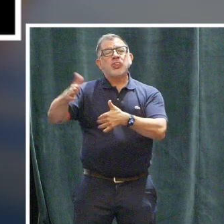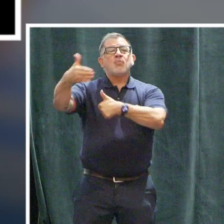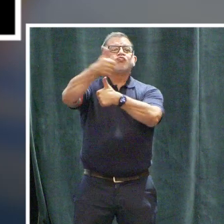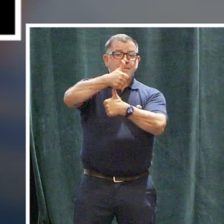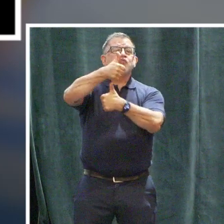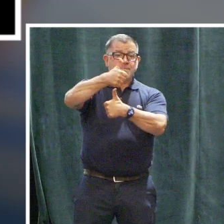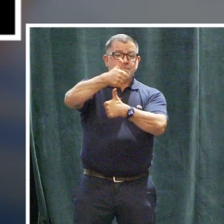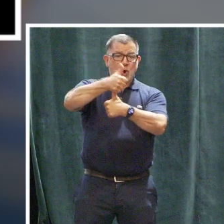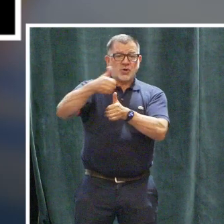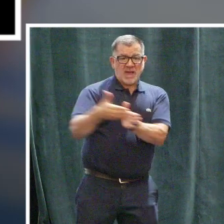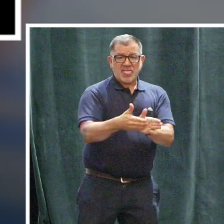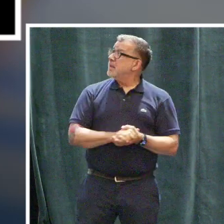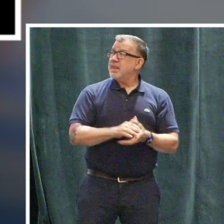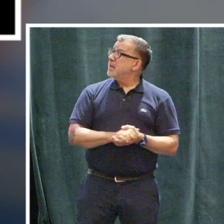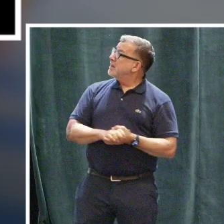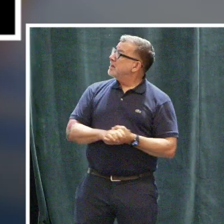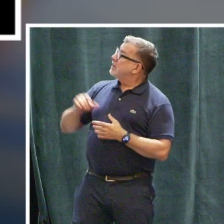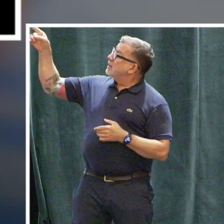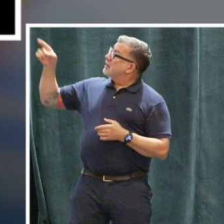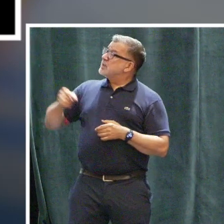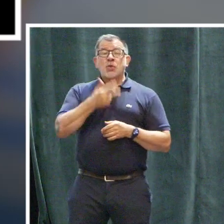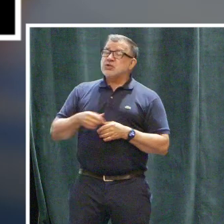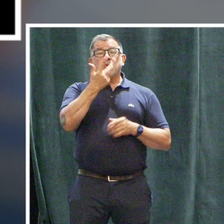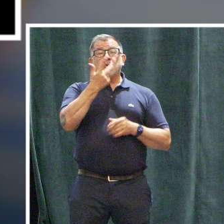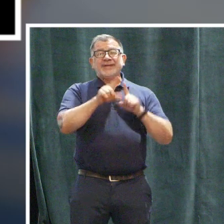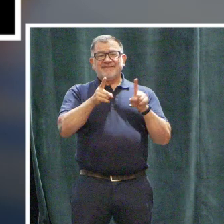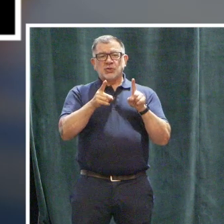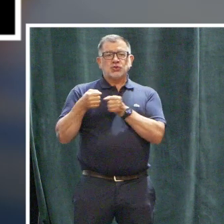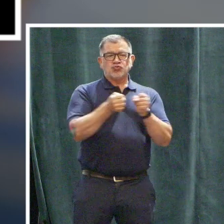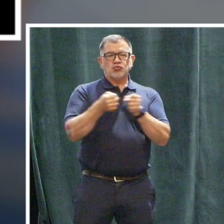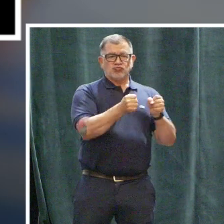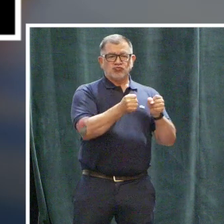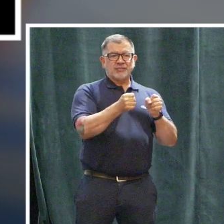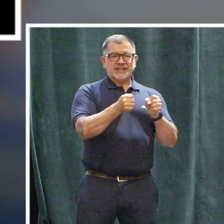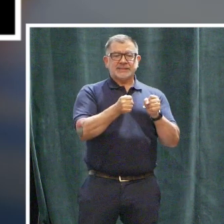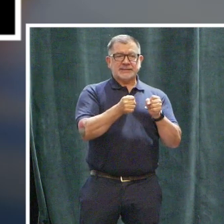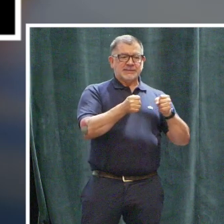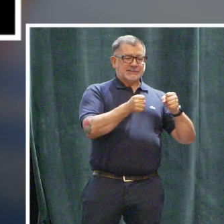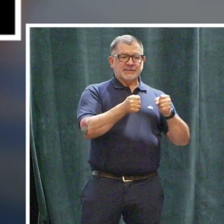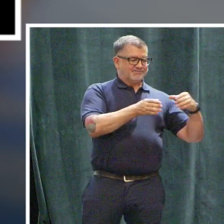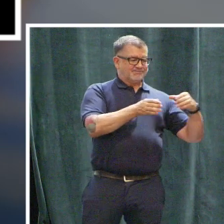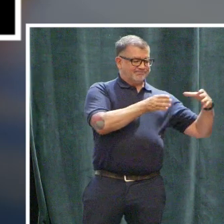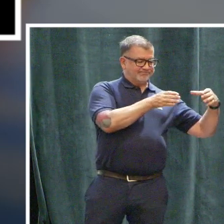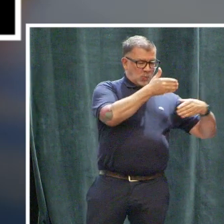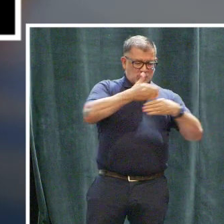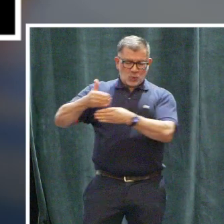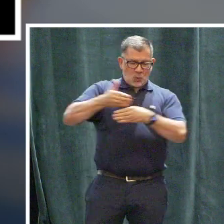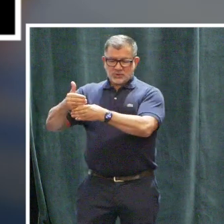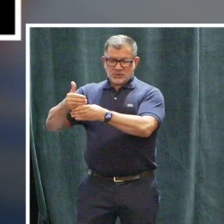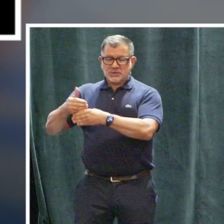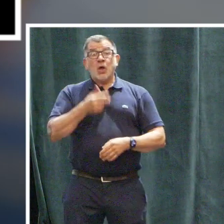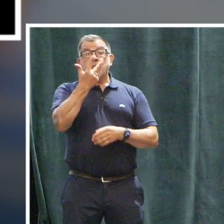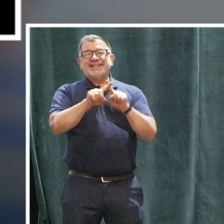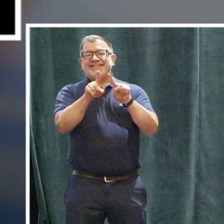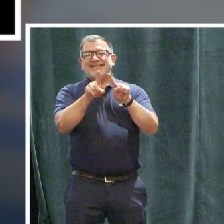And so this is starting to look at the 3 different street end nodes. So within Reach 6, we have 3 places where the streets come through and